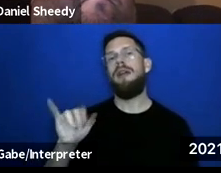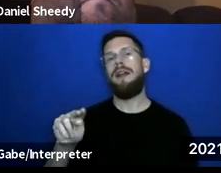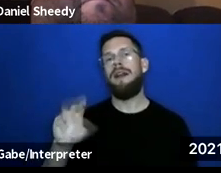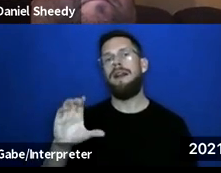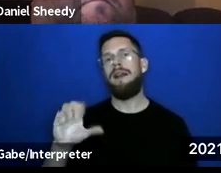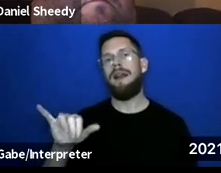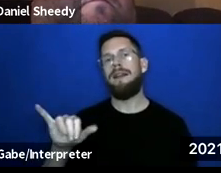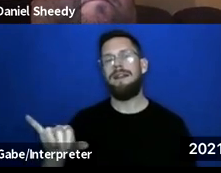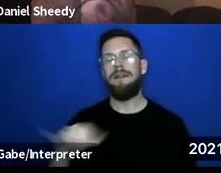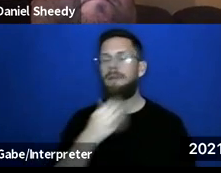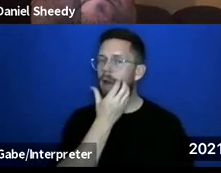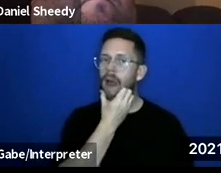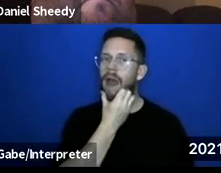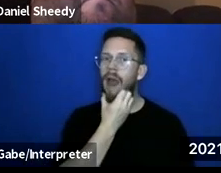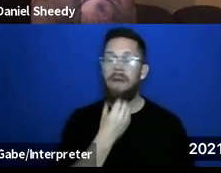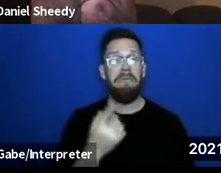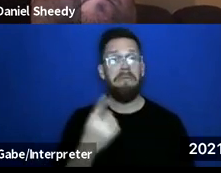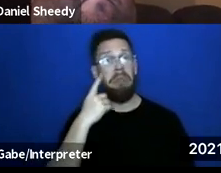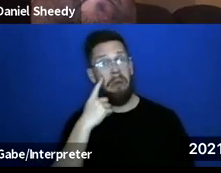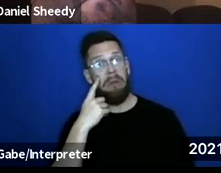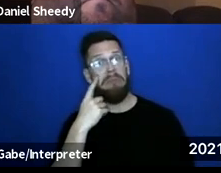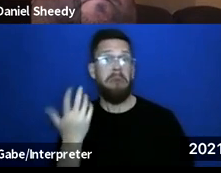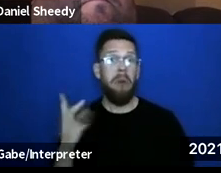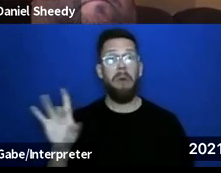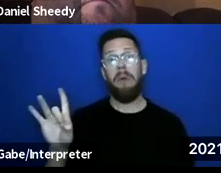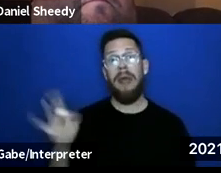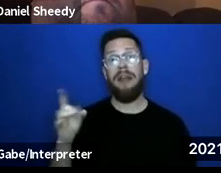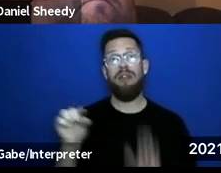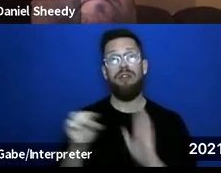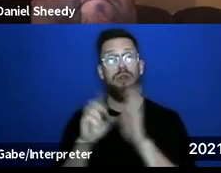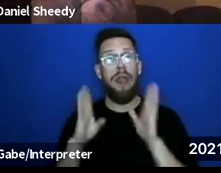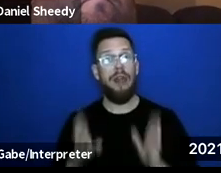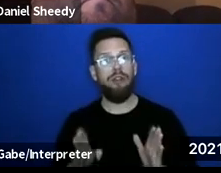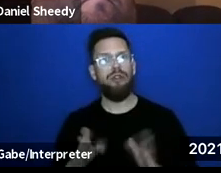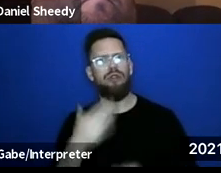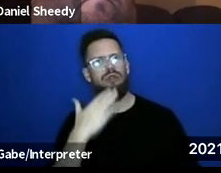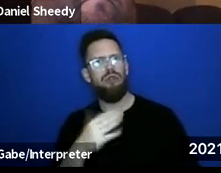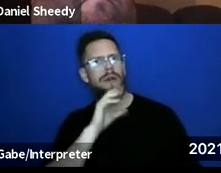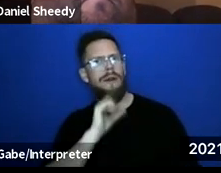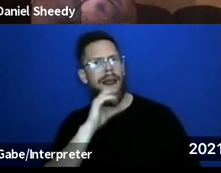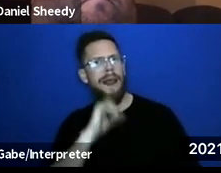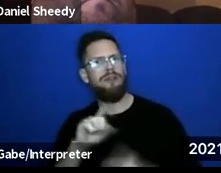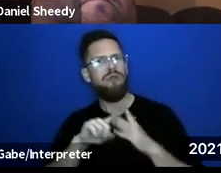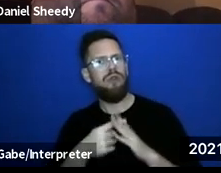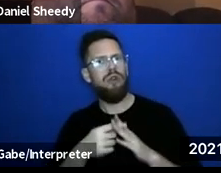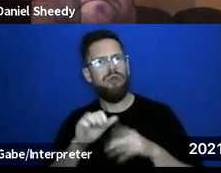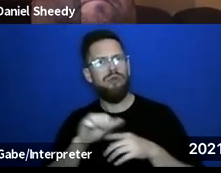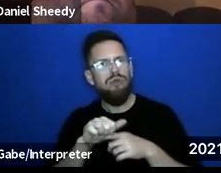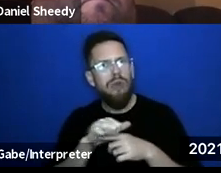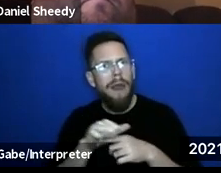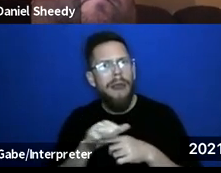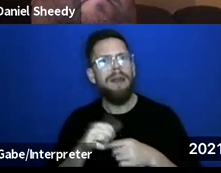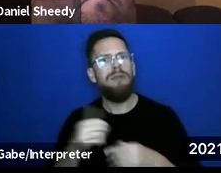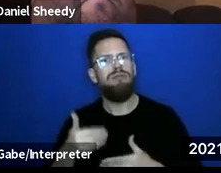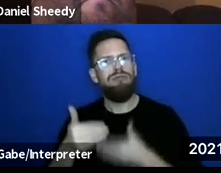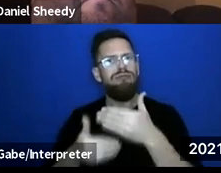eighth graders were an excellent age group to begin to train the next generation of service leaders. And so my